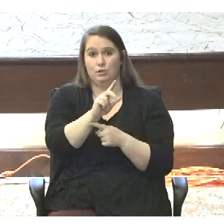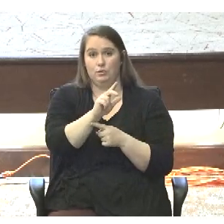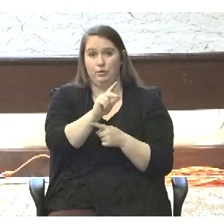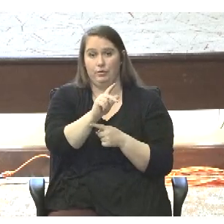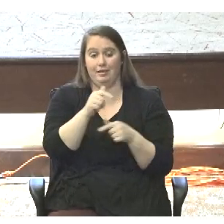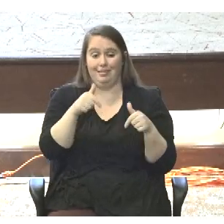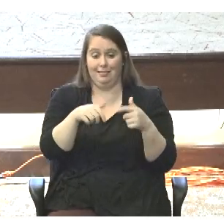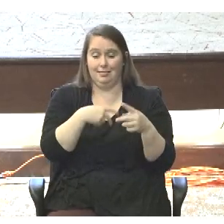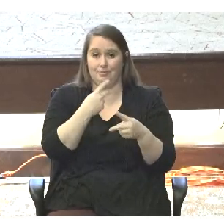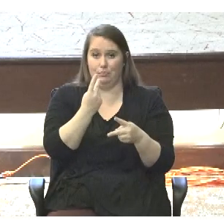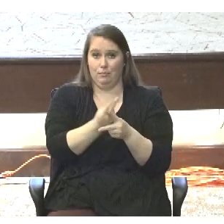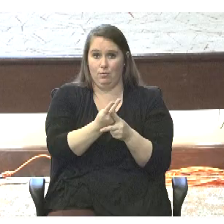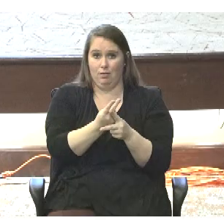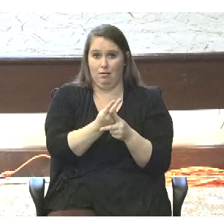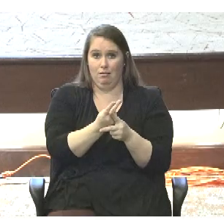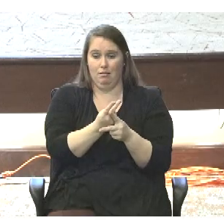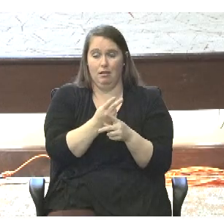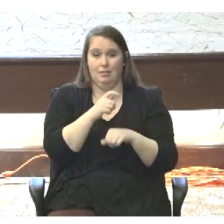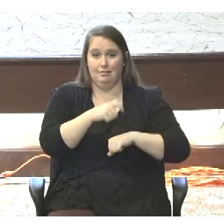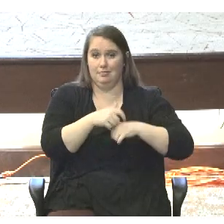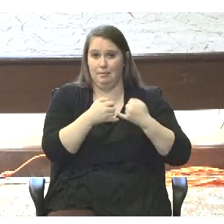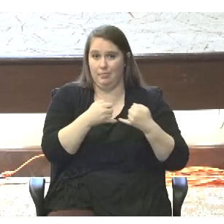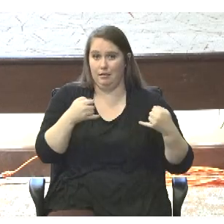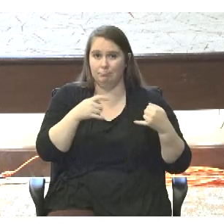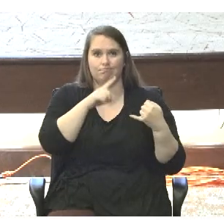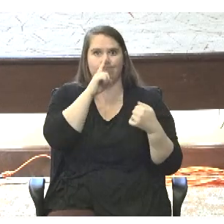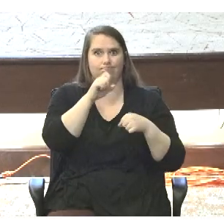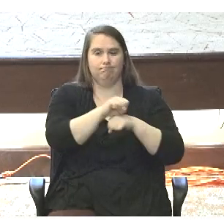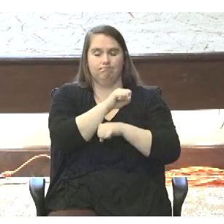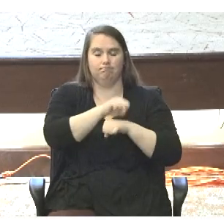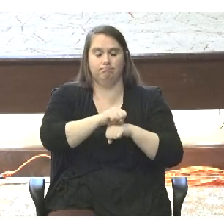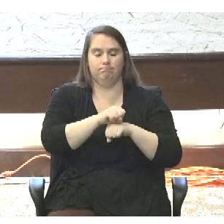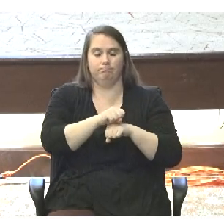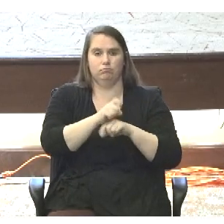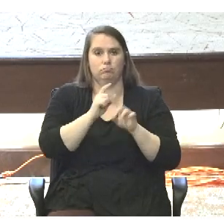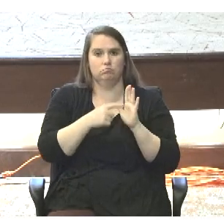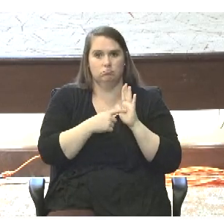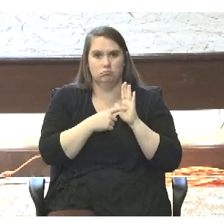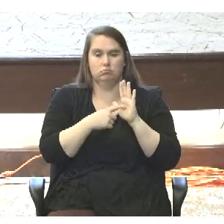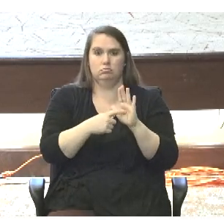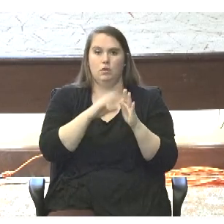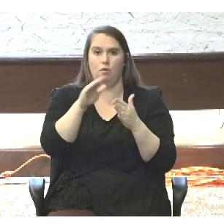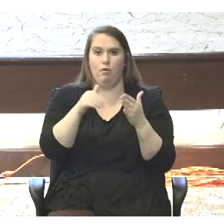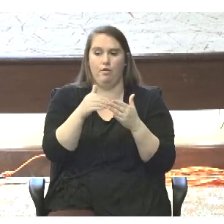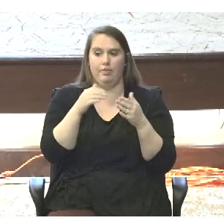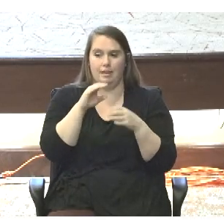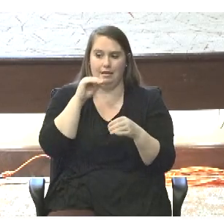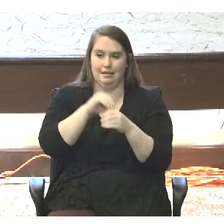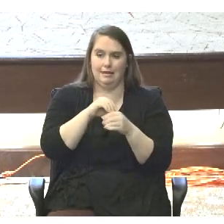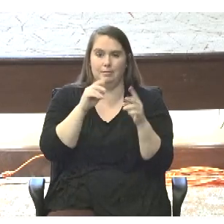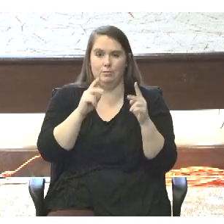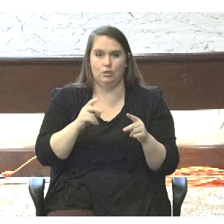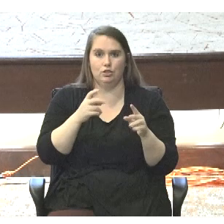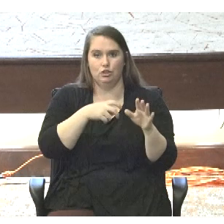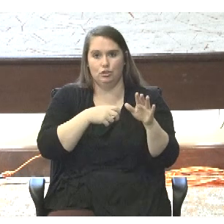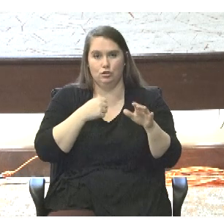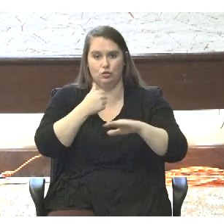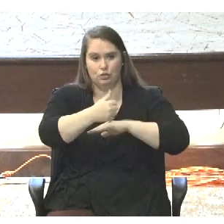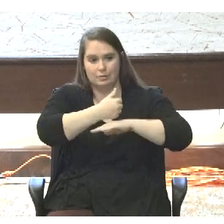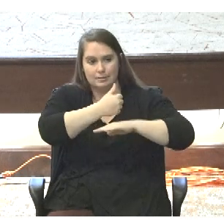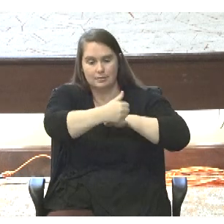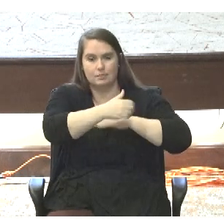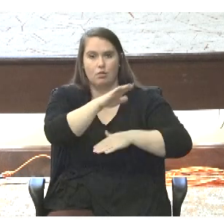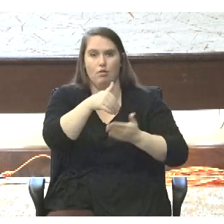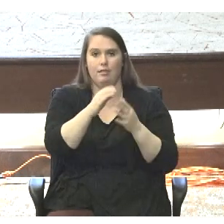2023, this branding project timeline is really indicative of all of the in-person trips we've made, as well as the